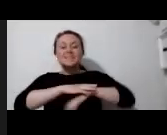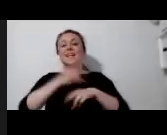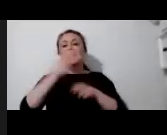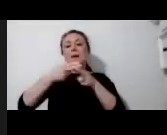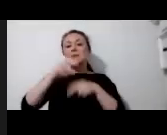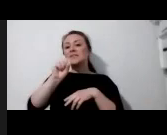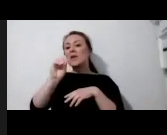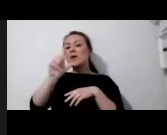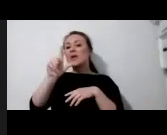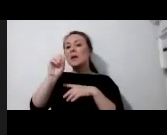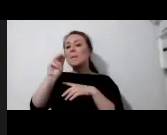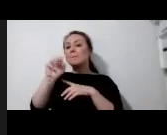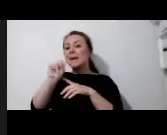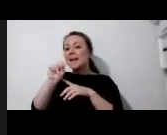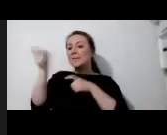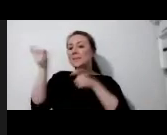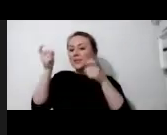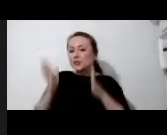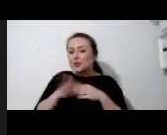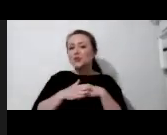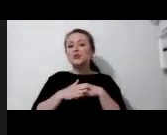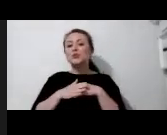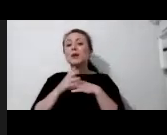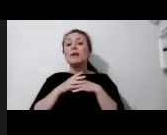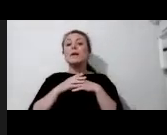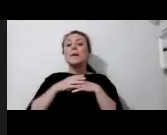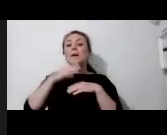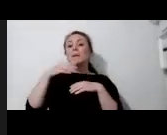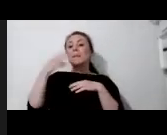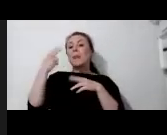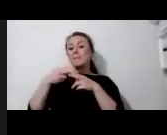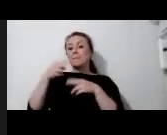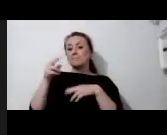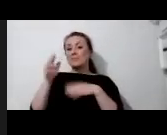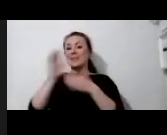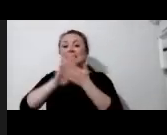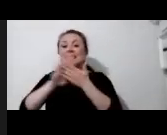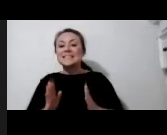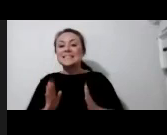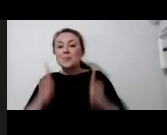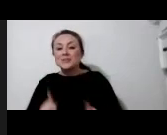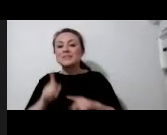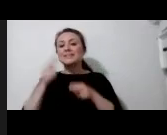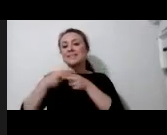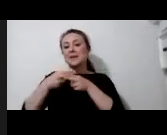the manager, Florence, the maid, and I think I added up perhaps